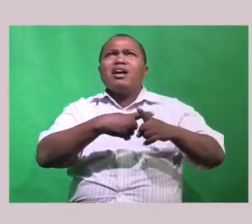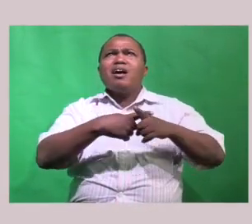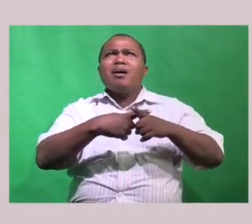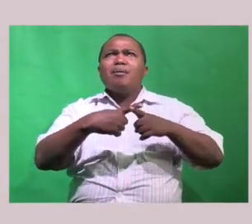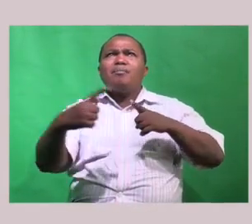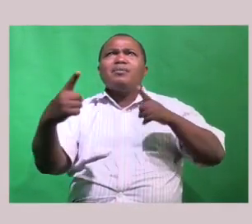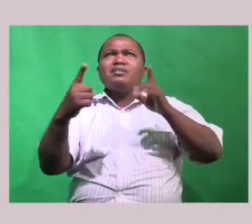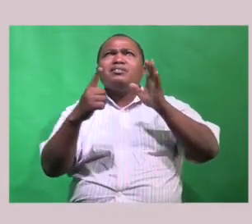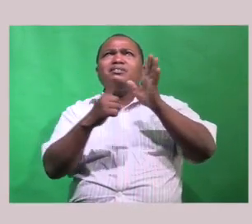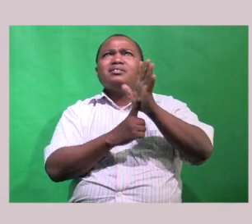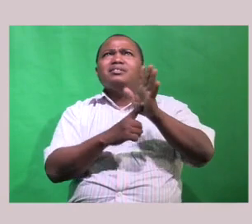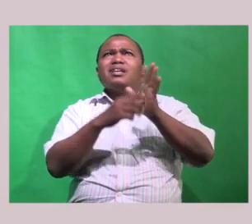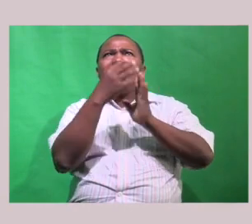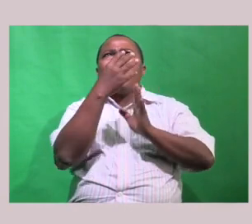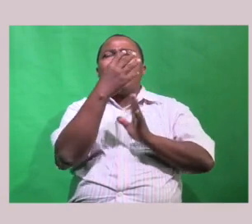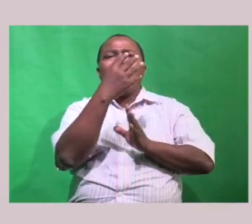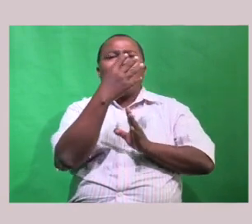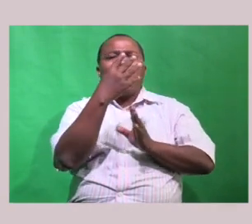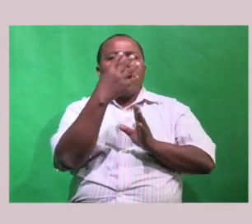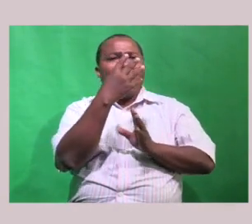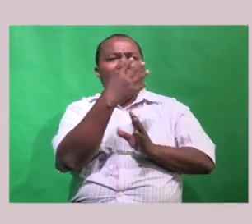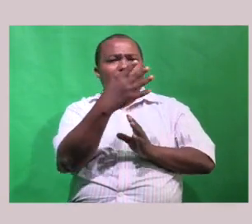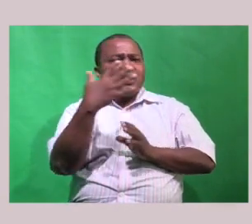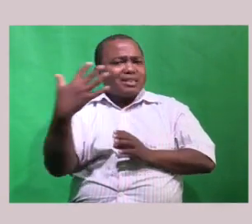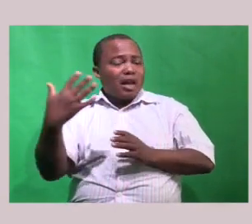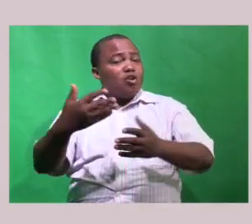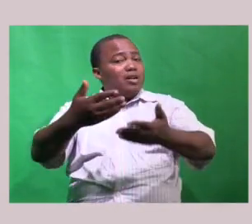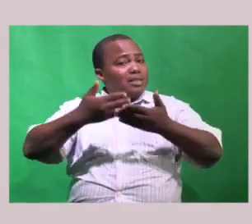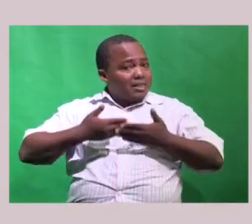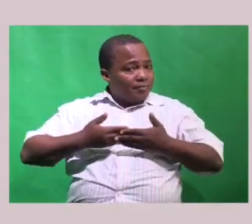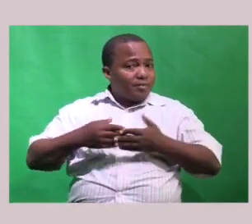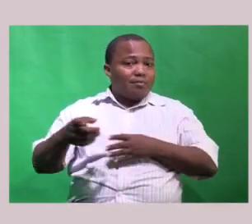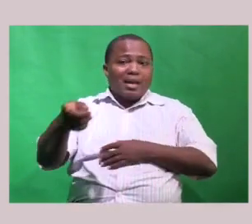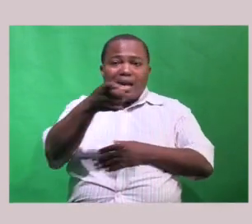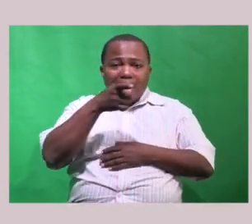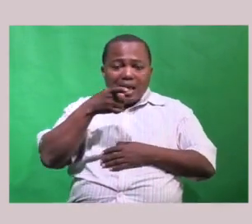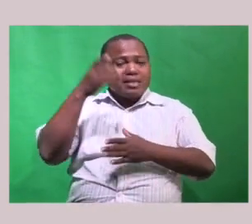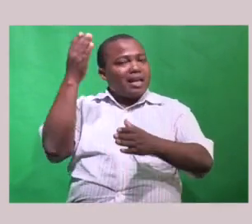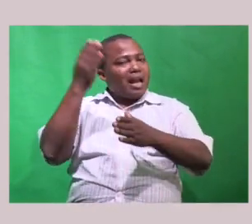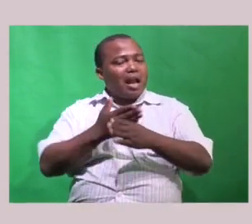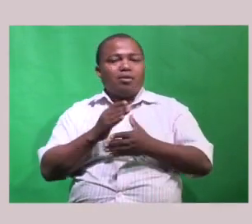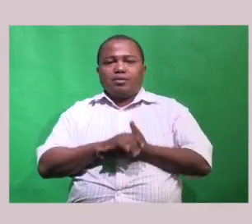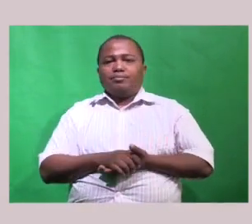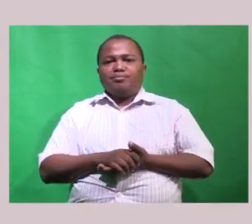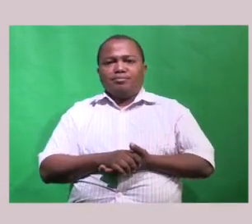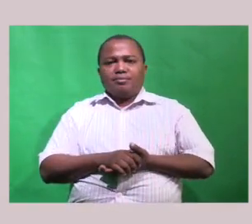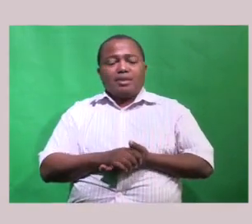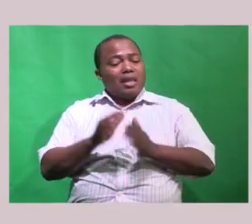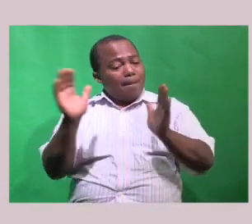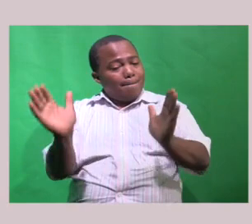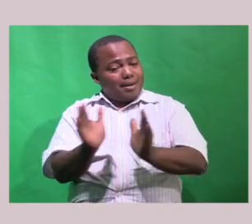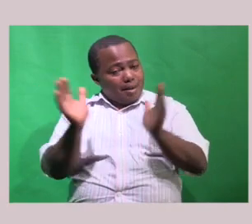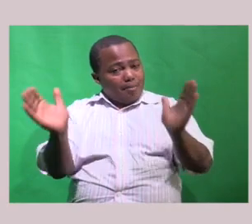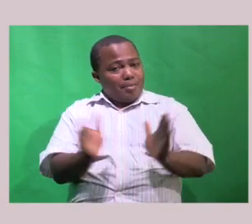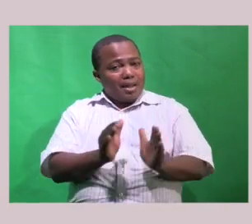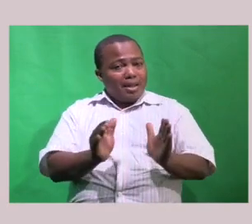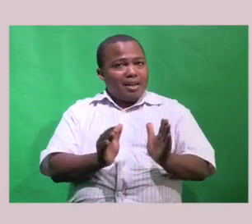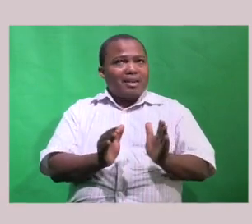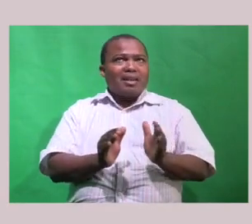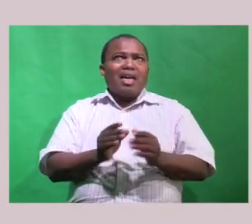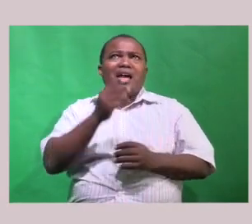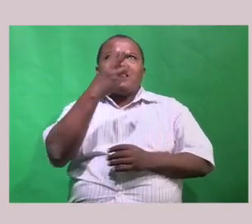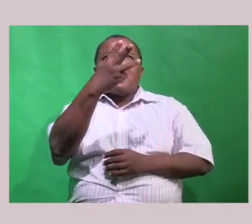1,654 received by rents account, and the prepaid is at 31st